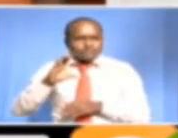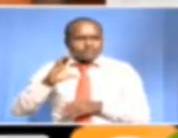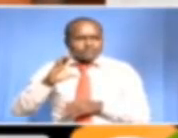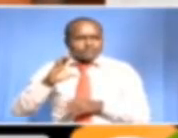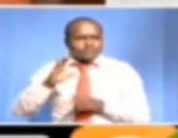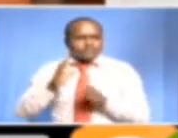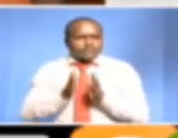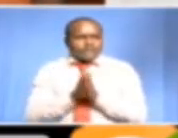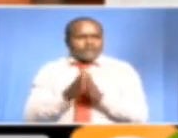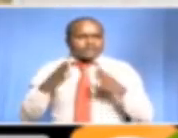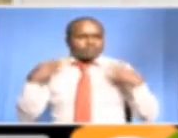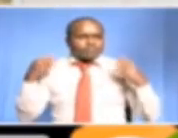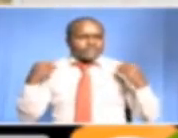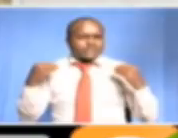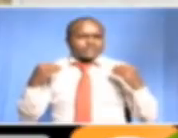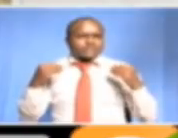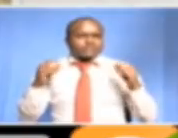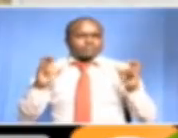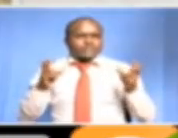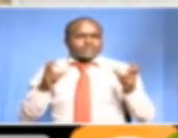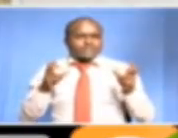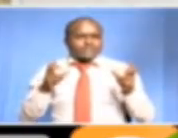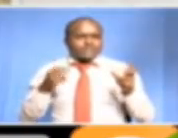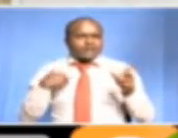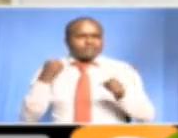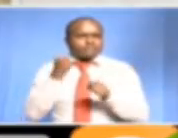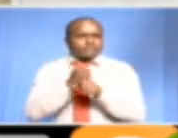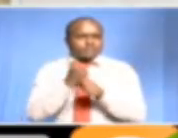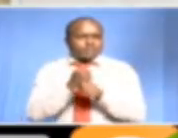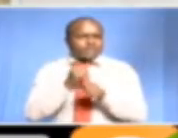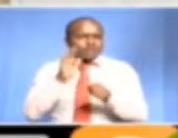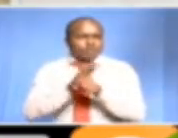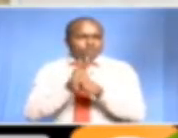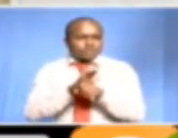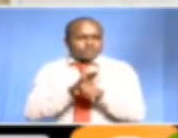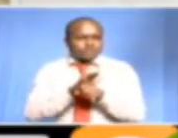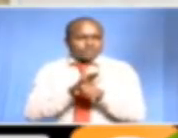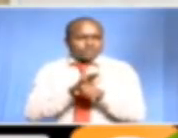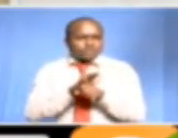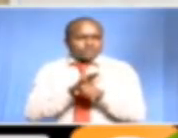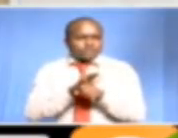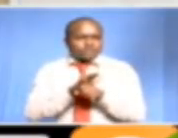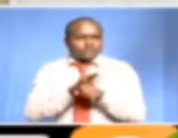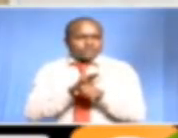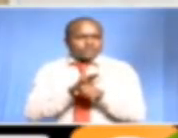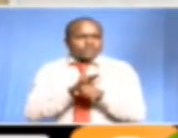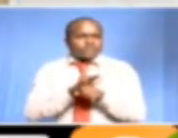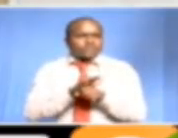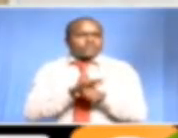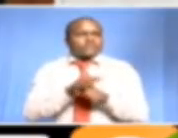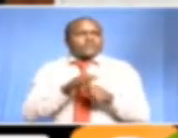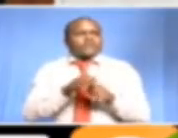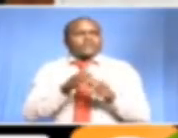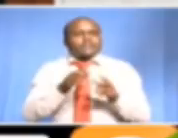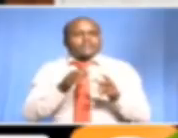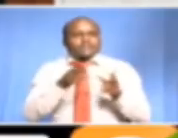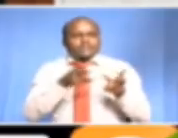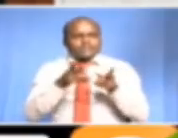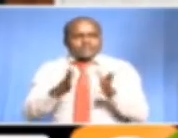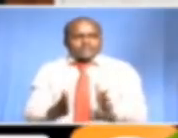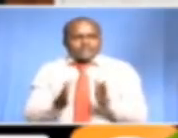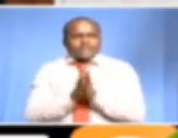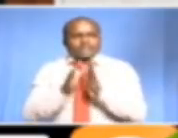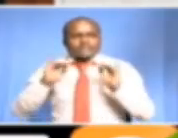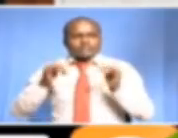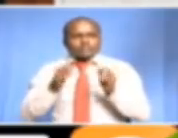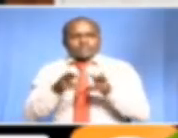I've practiced journalism. Actually, I've really done a lot of journalism work, becoming both a features editor and a news editor from the